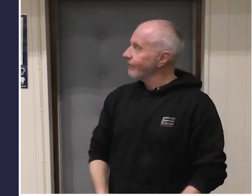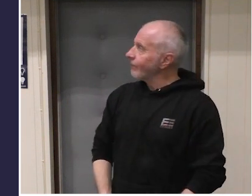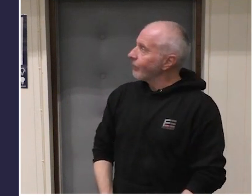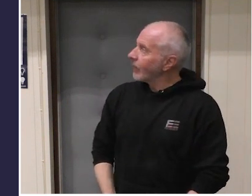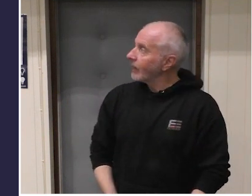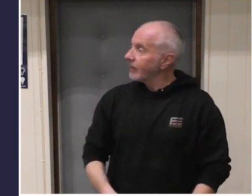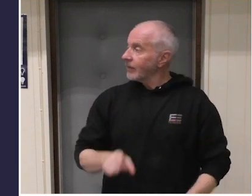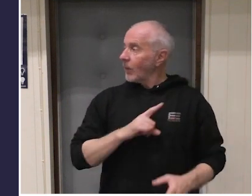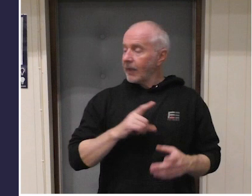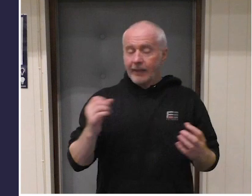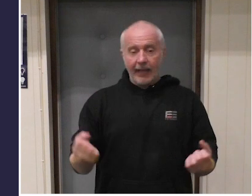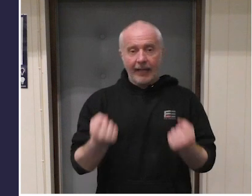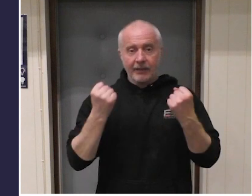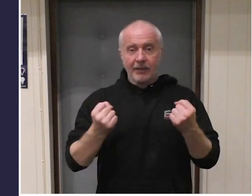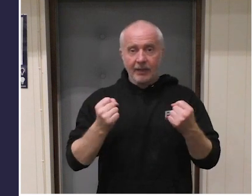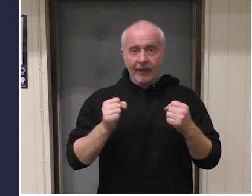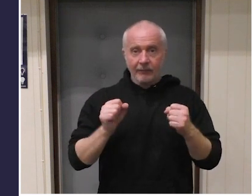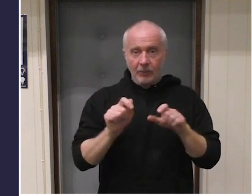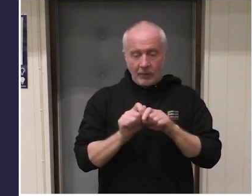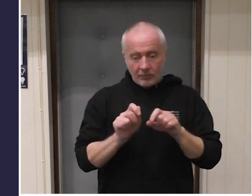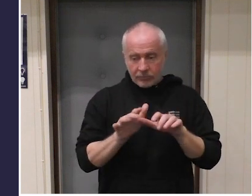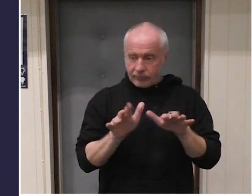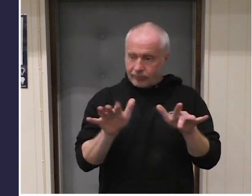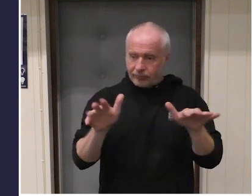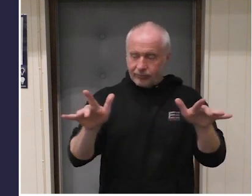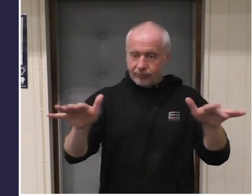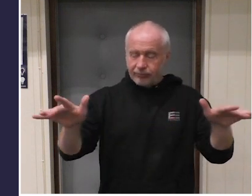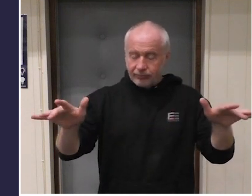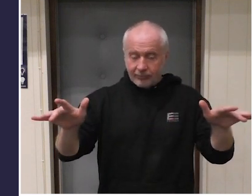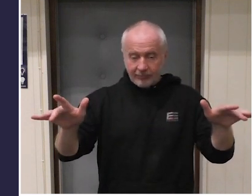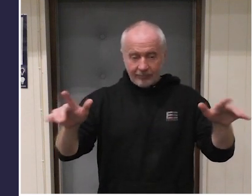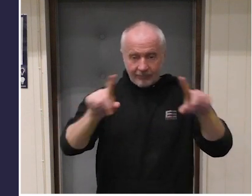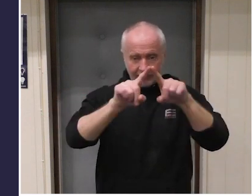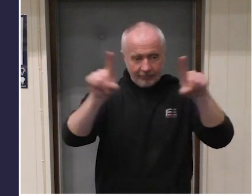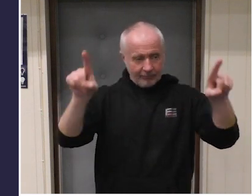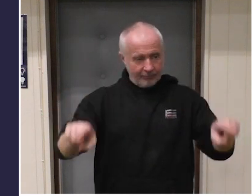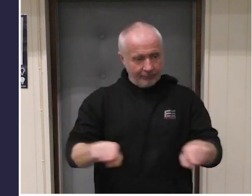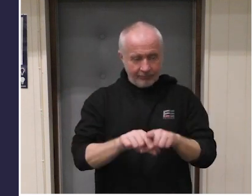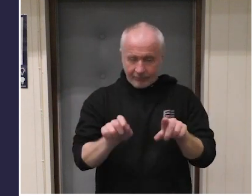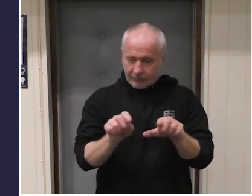Because energy must leave the system. And so,